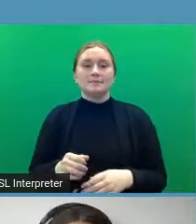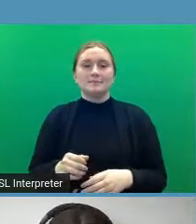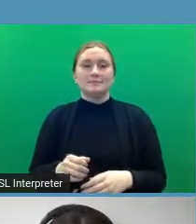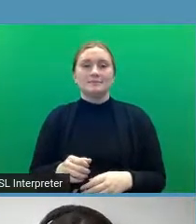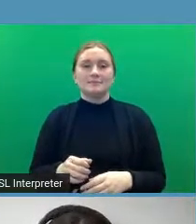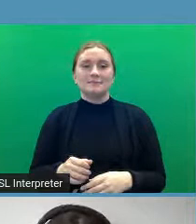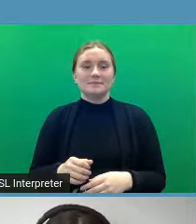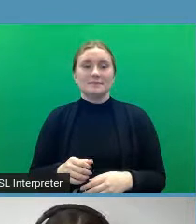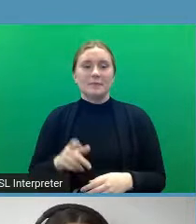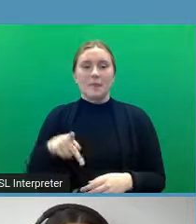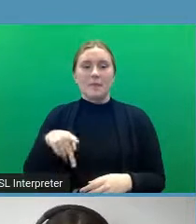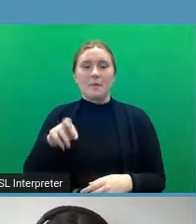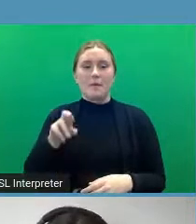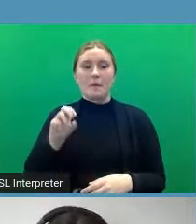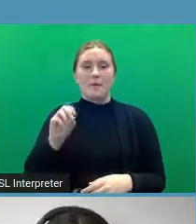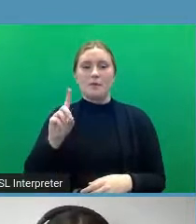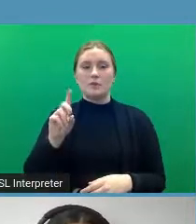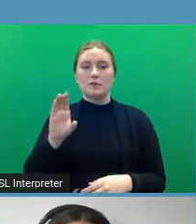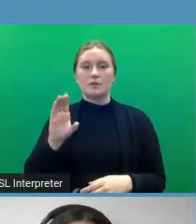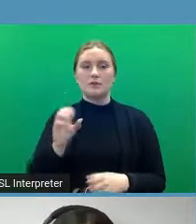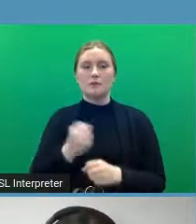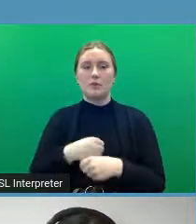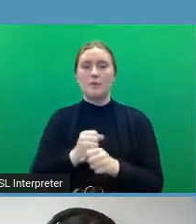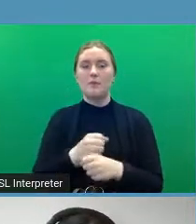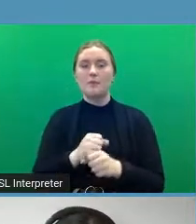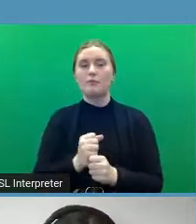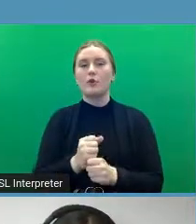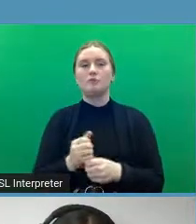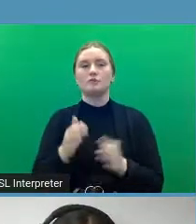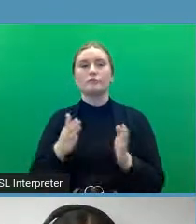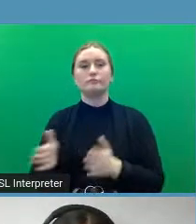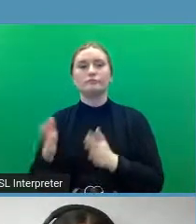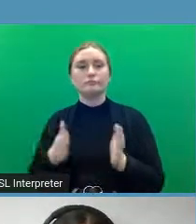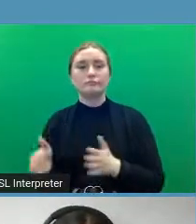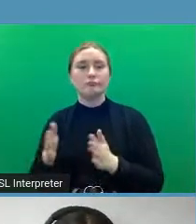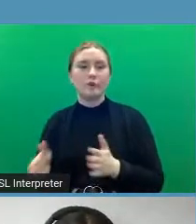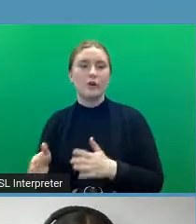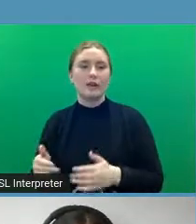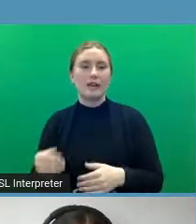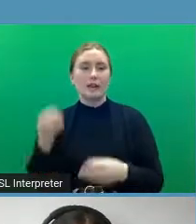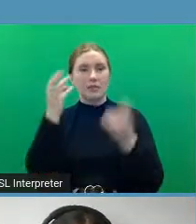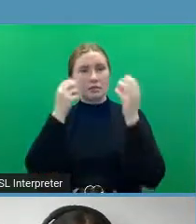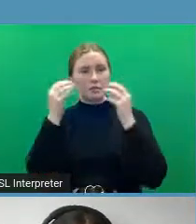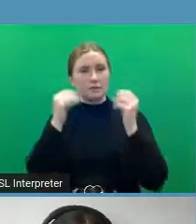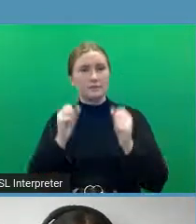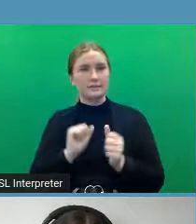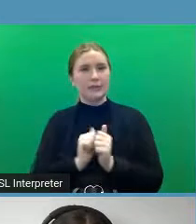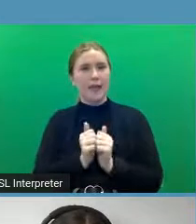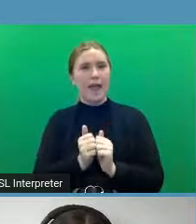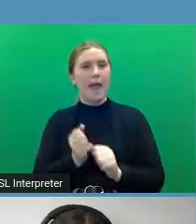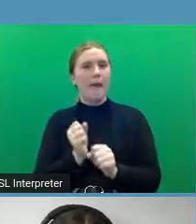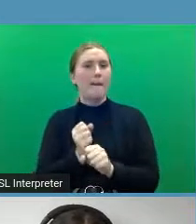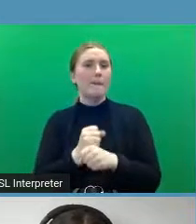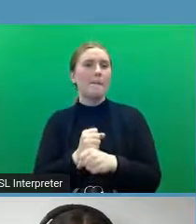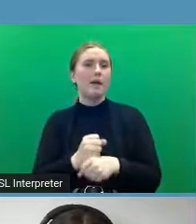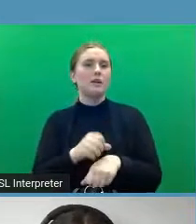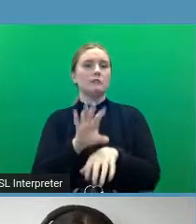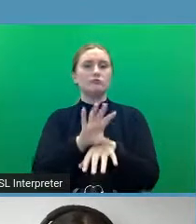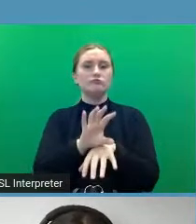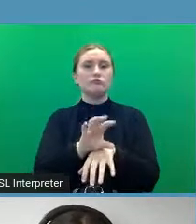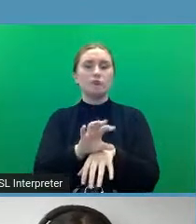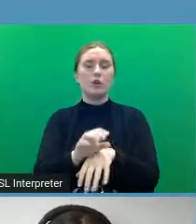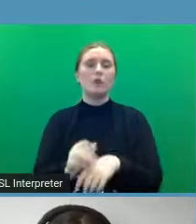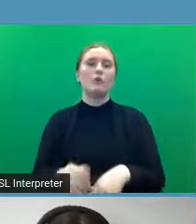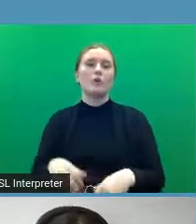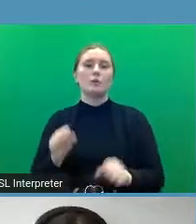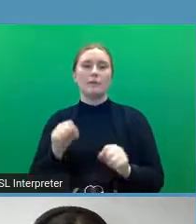talking about and thinking about where you're shooting it, how you're shooting it, and especially if incorporating